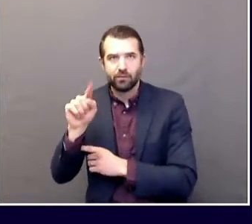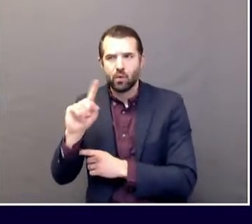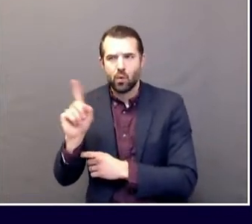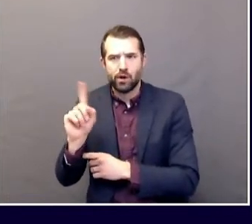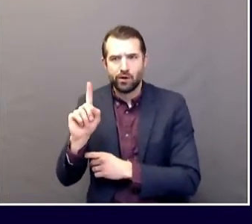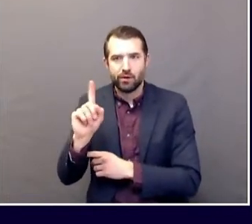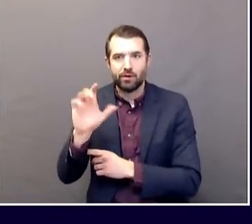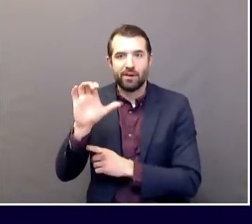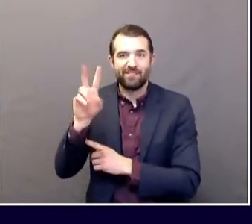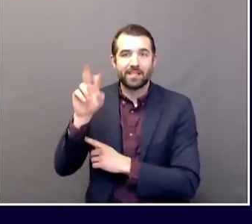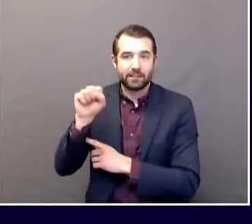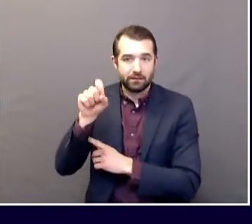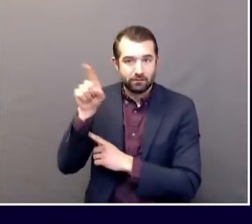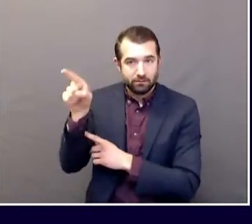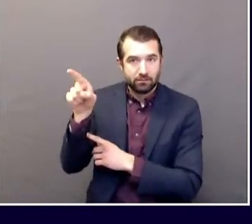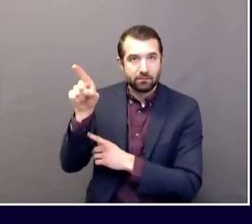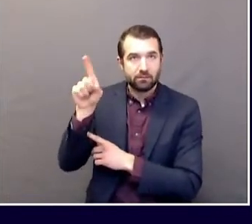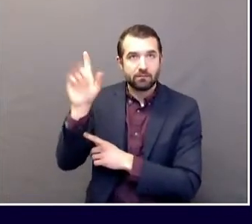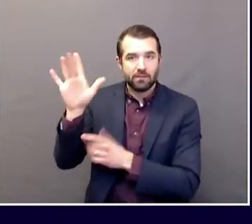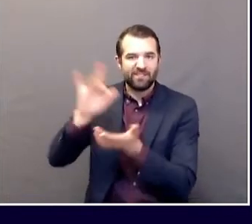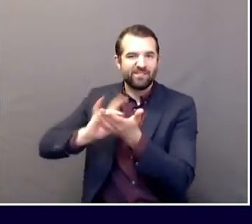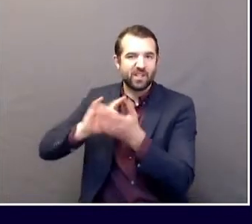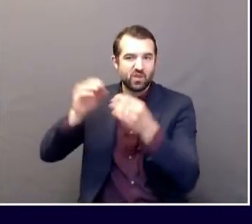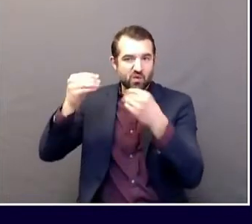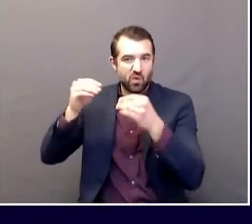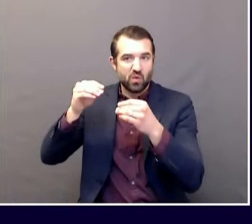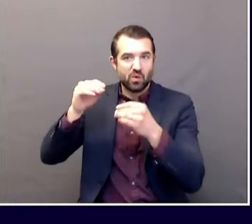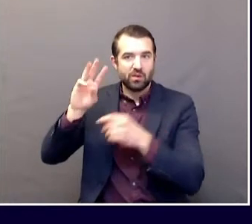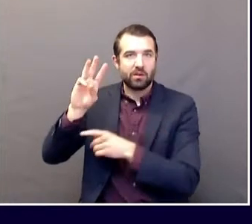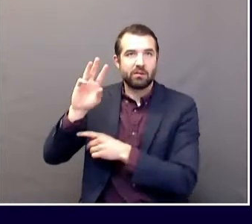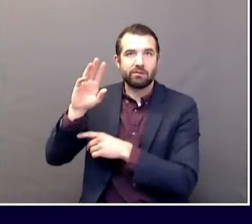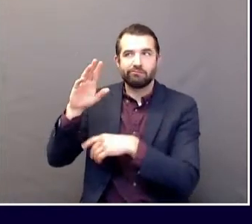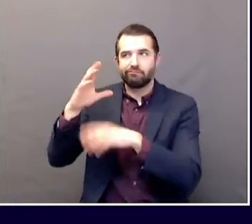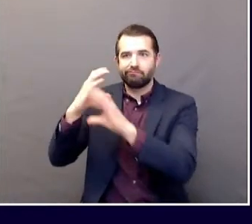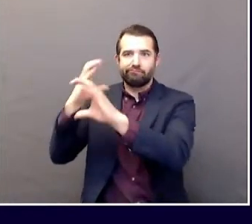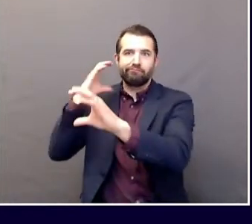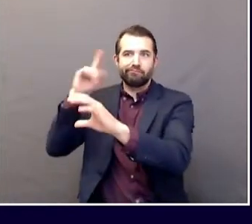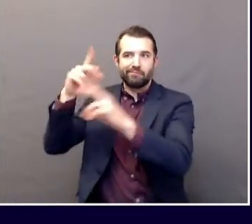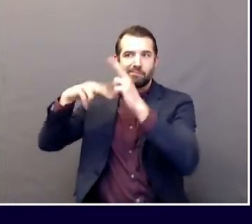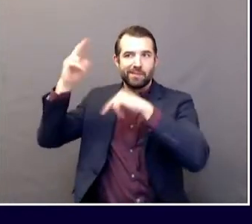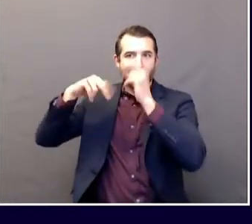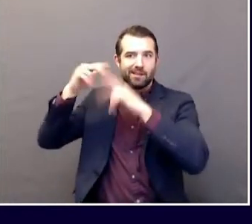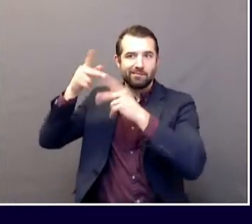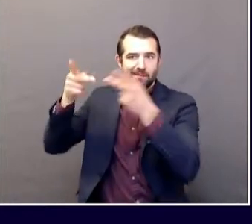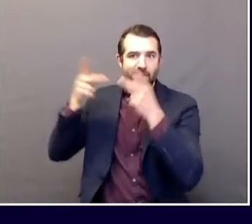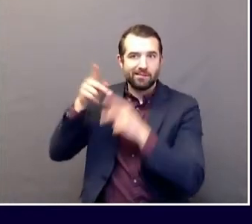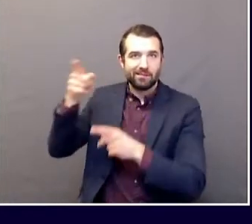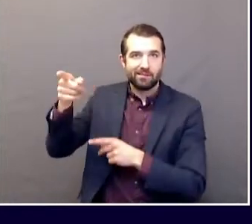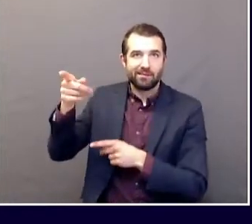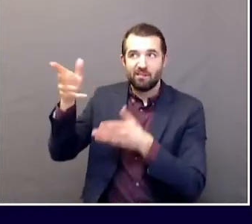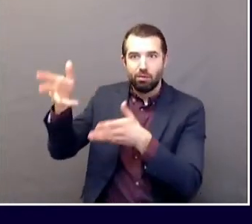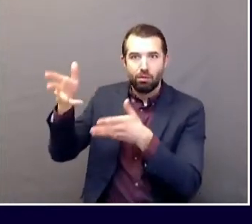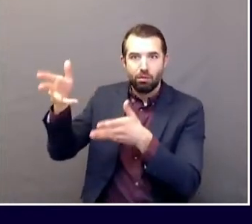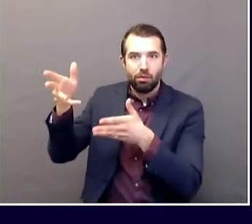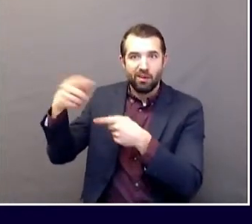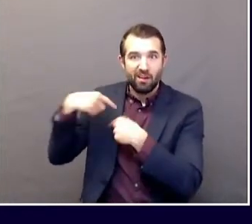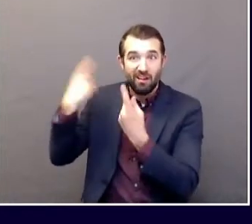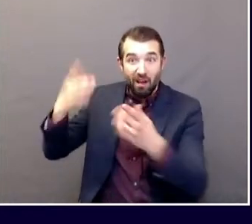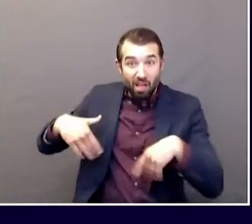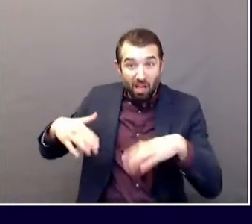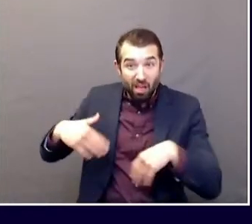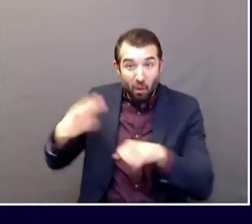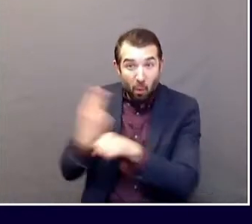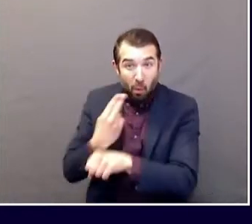warehouse. Those vaccines, as we've talked about in previous meetings, are not ones that were immediately scheduled to